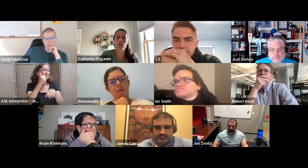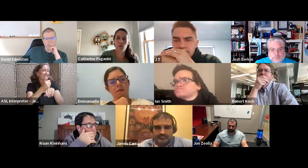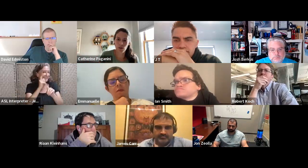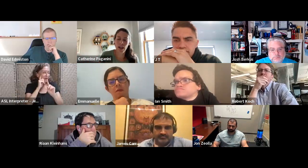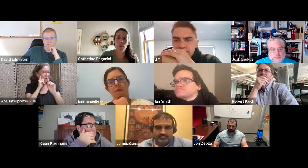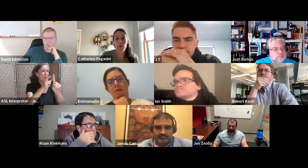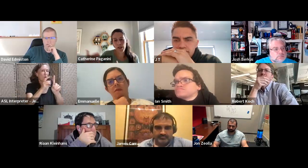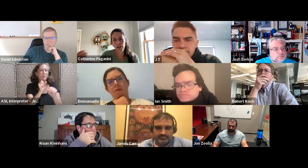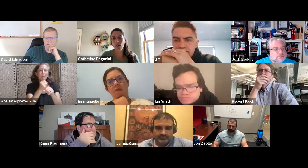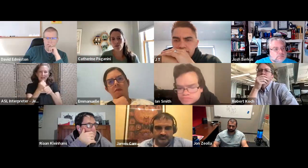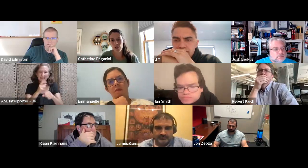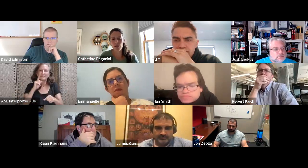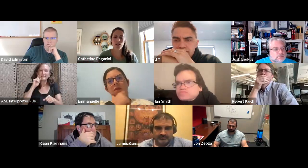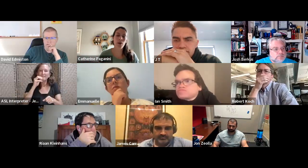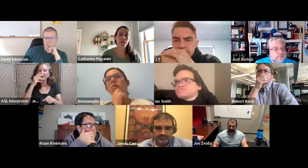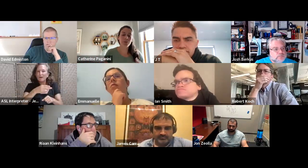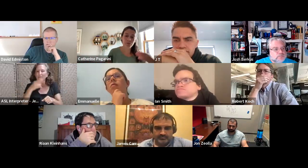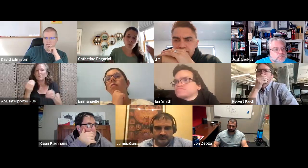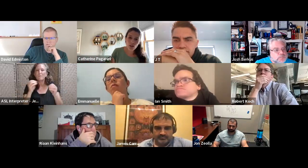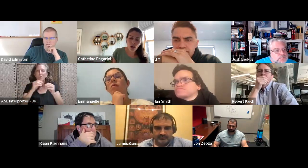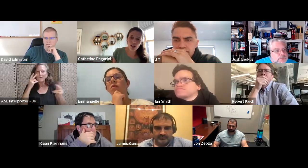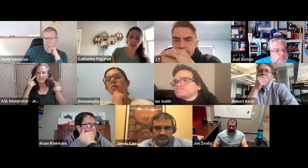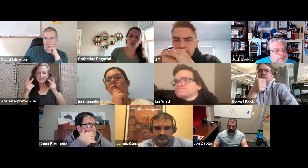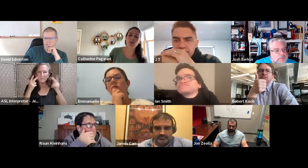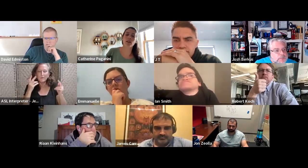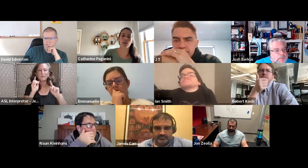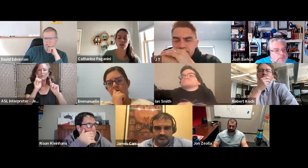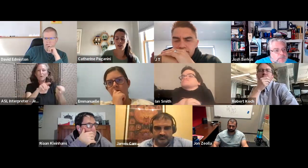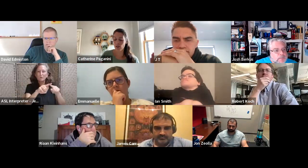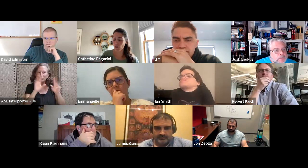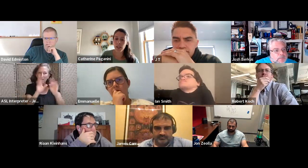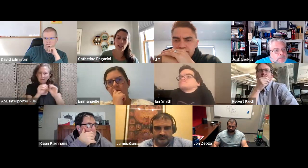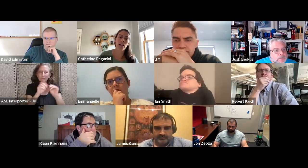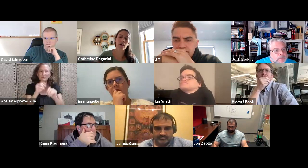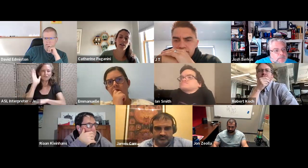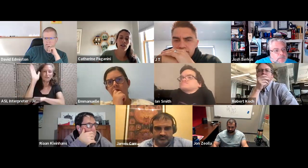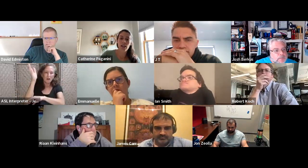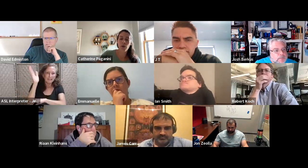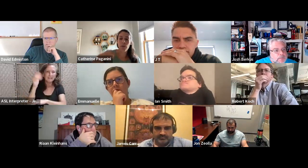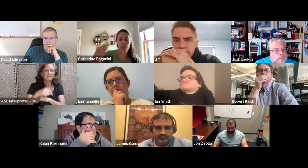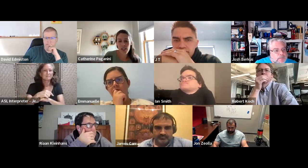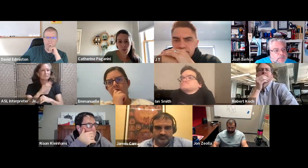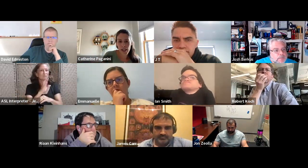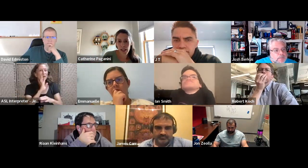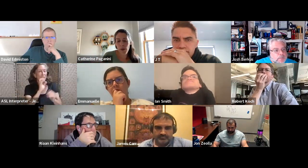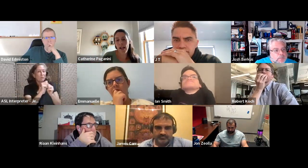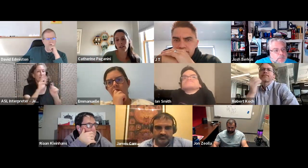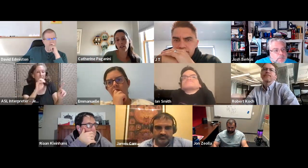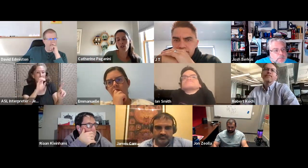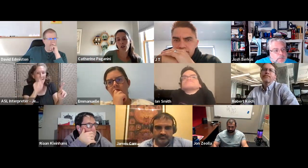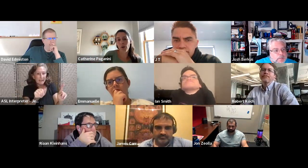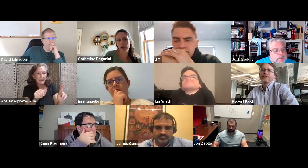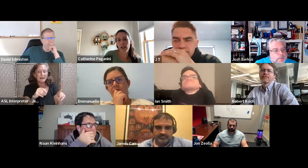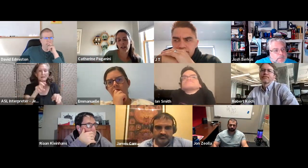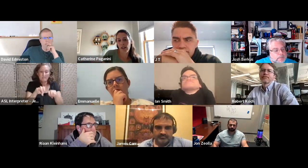more visible, right? By being at conferences, by talking to media, by participating in